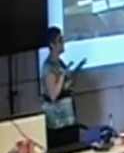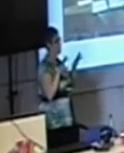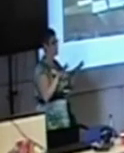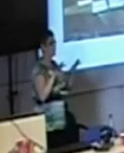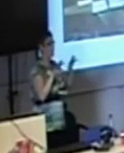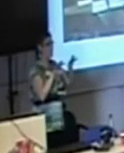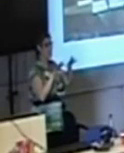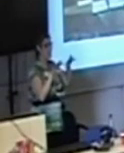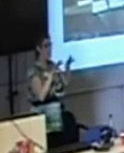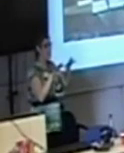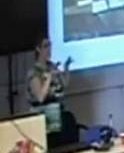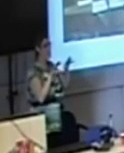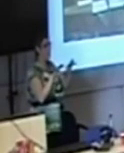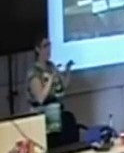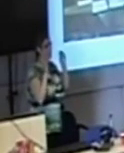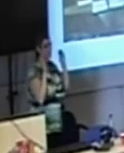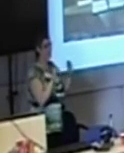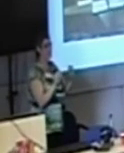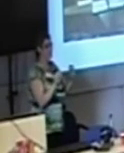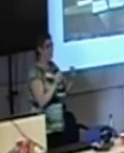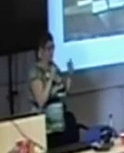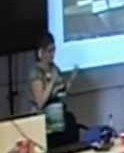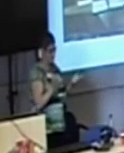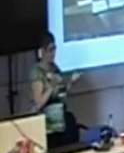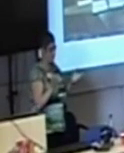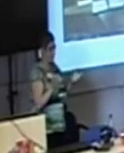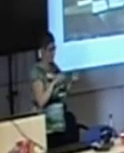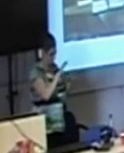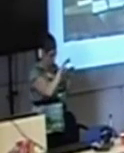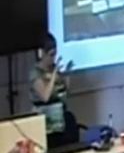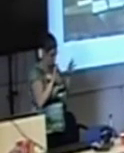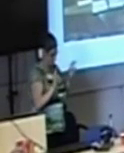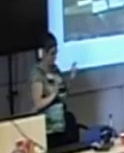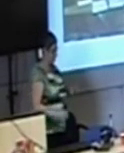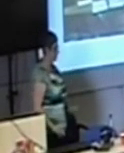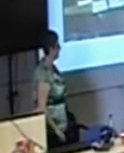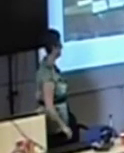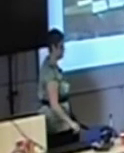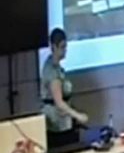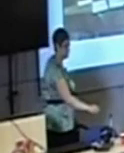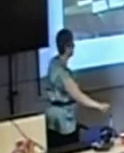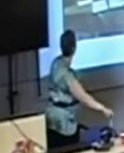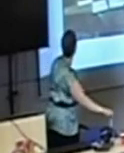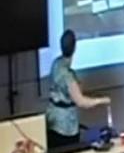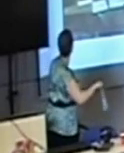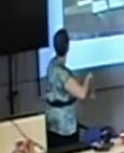This guy is also really good at chunking into fives, but he doesn't need to use his hands. He's just looking, he's sort of grouping them into fives.